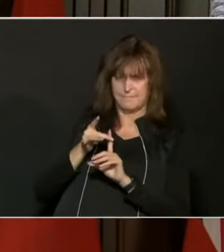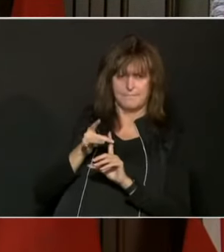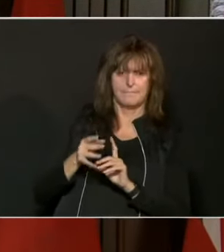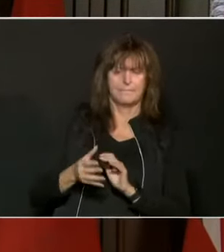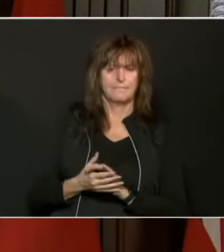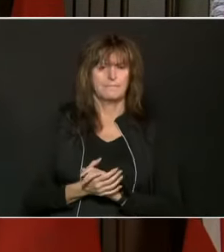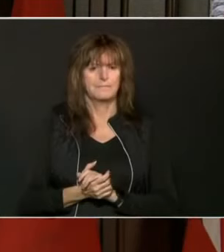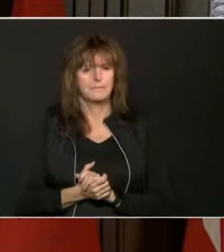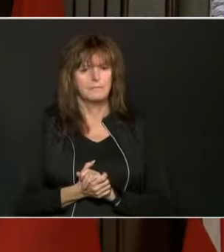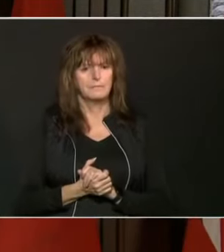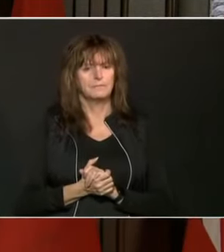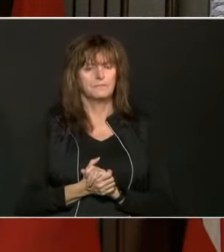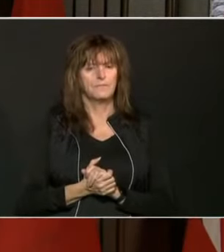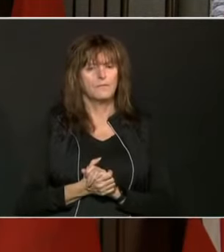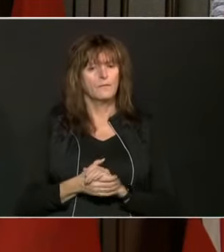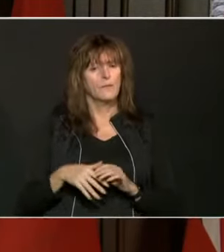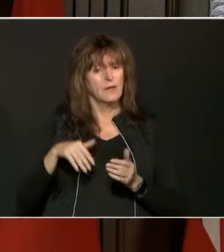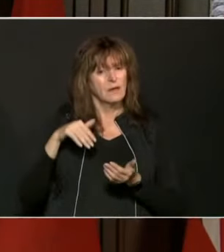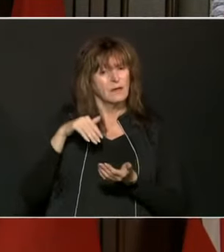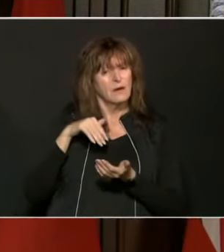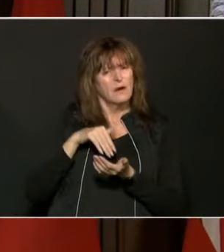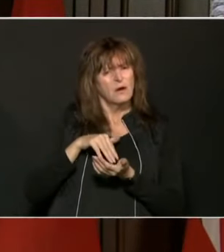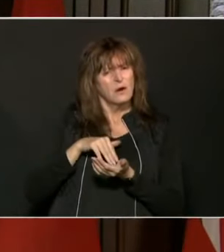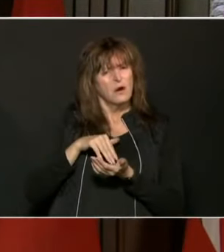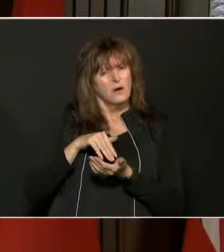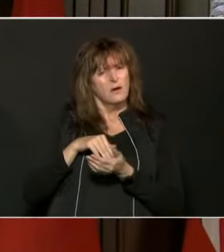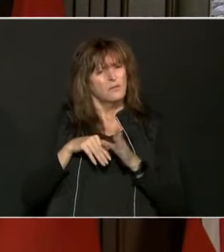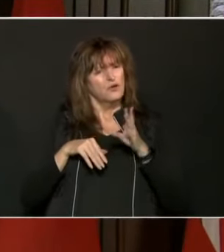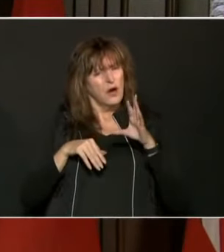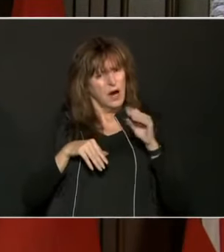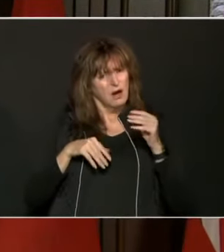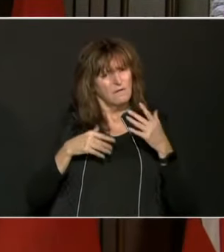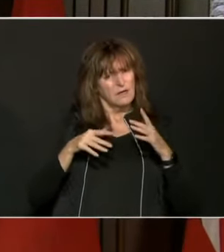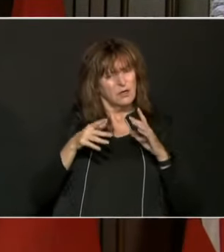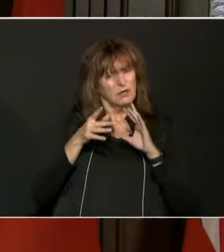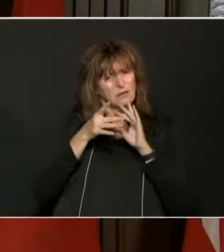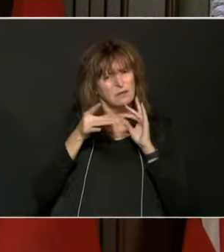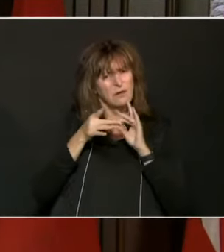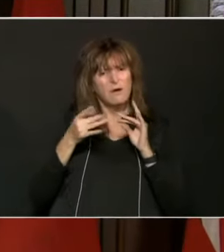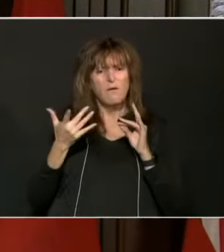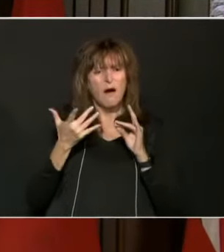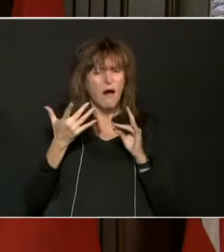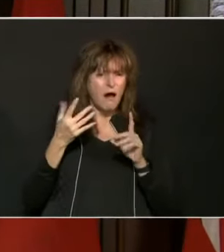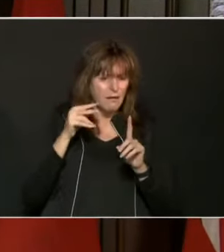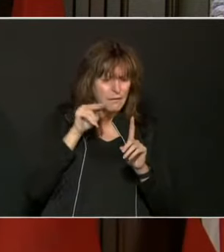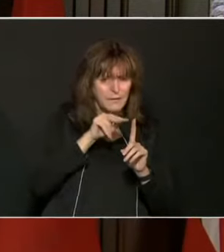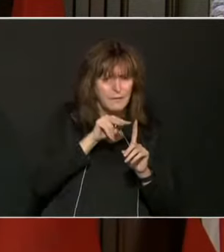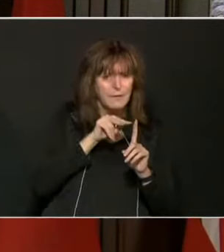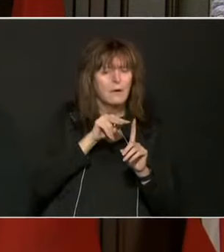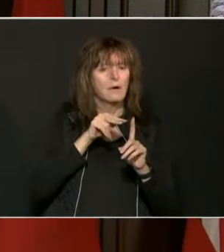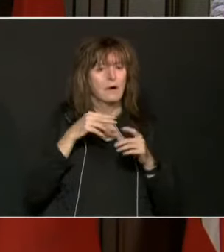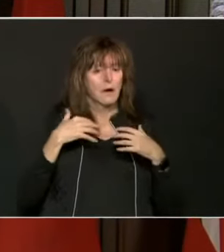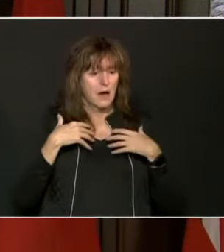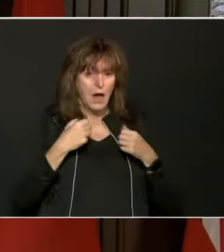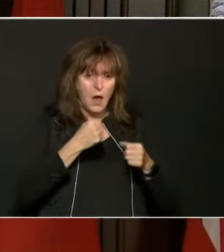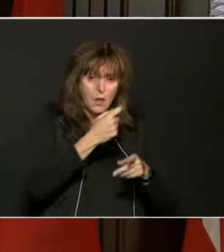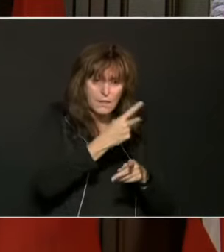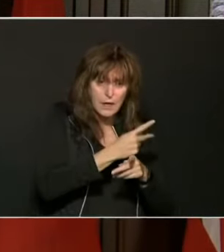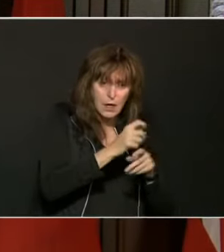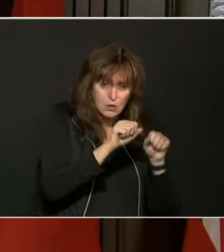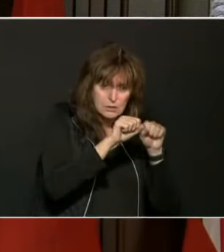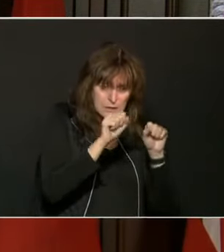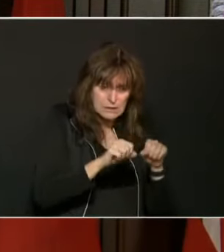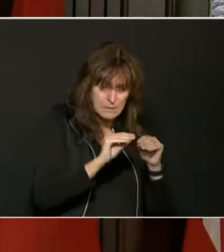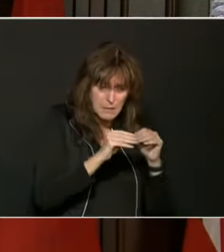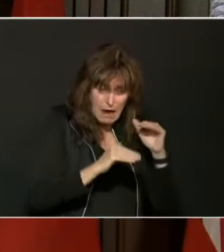about a number of important aspects as far as the healthcare capacity, and also the